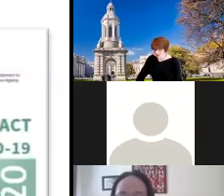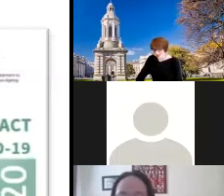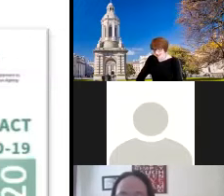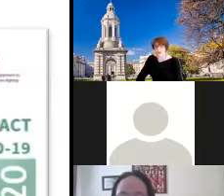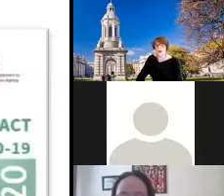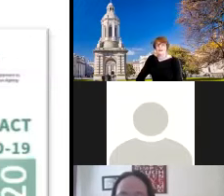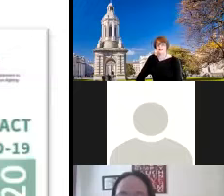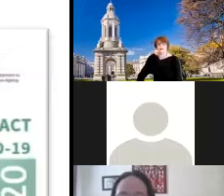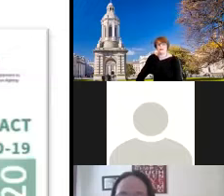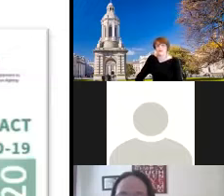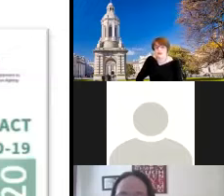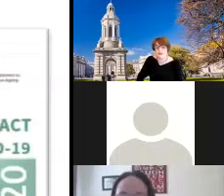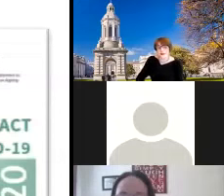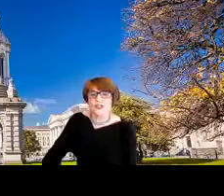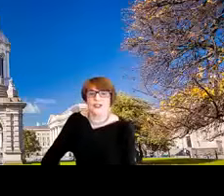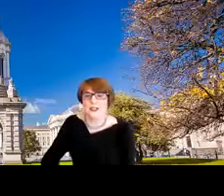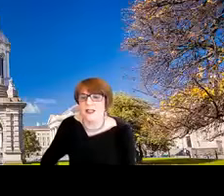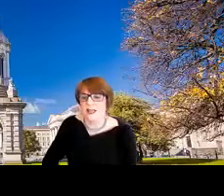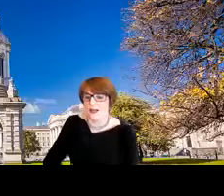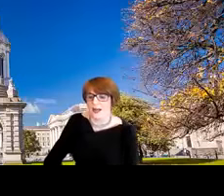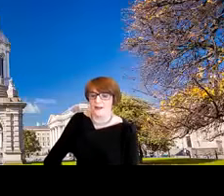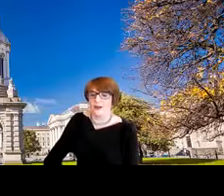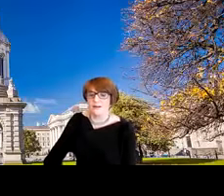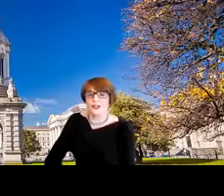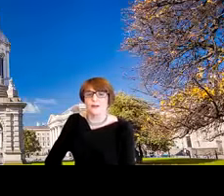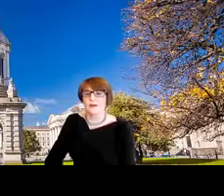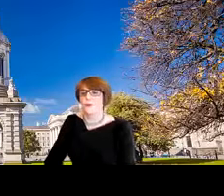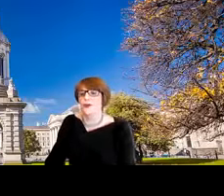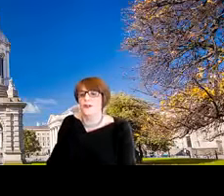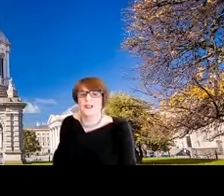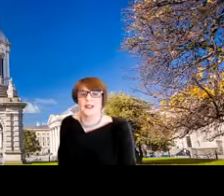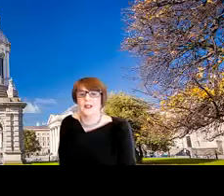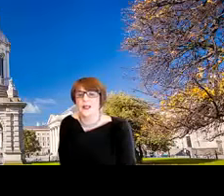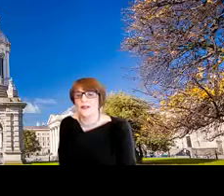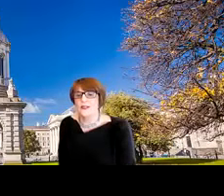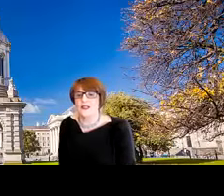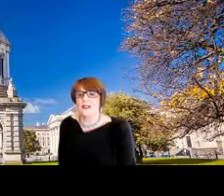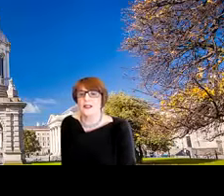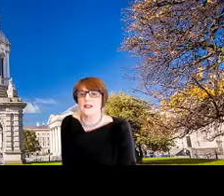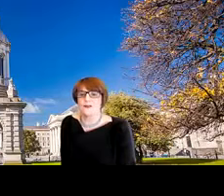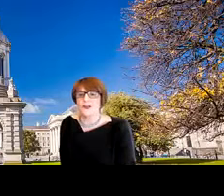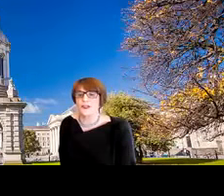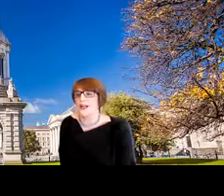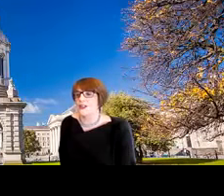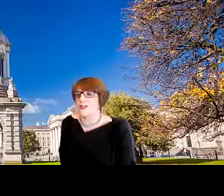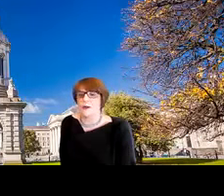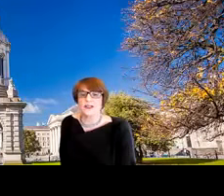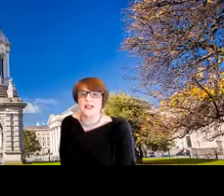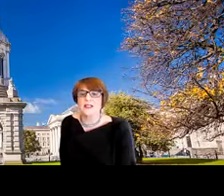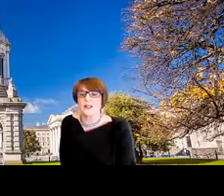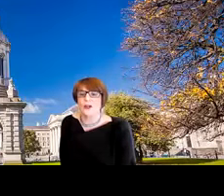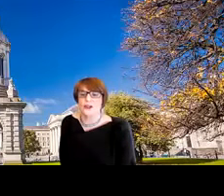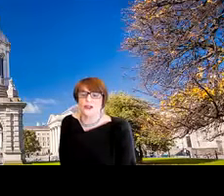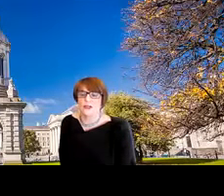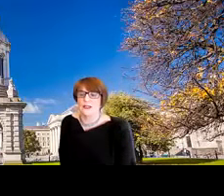Great. So as the Minister has mentioned, indeed, and I have mentioned before, that this is the first nationally